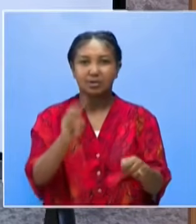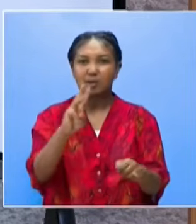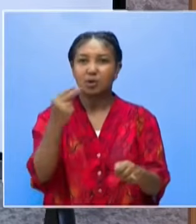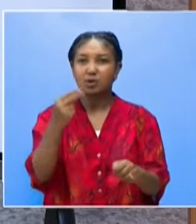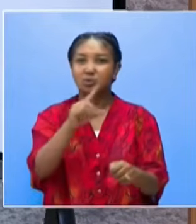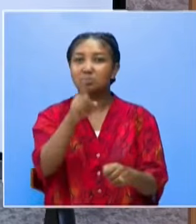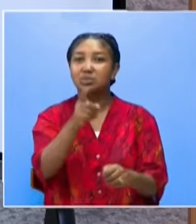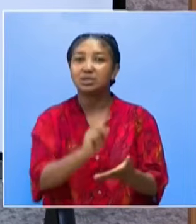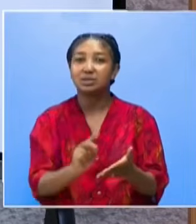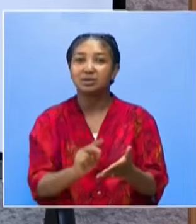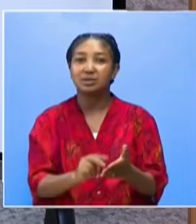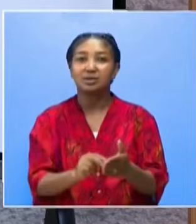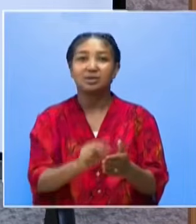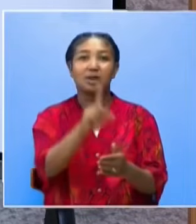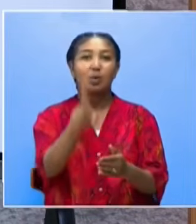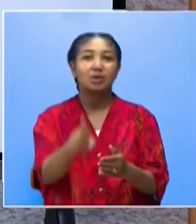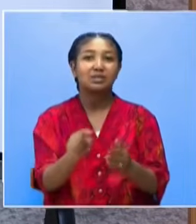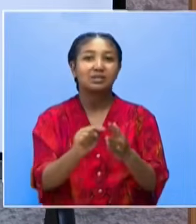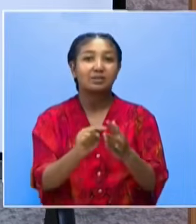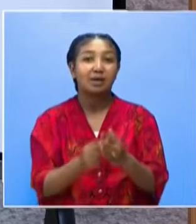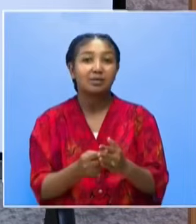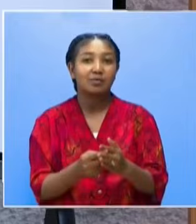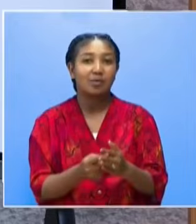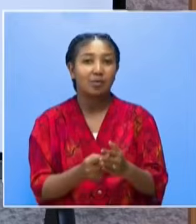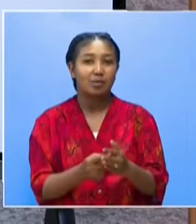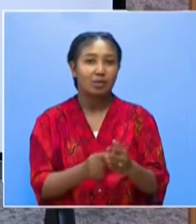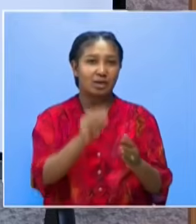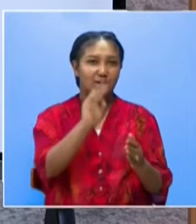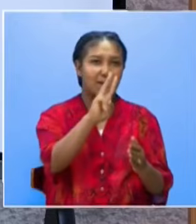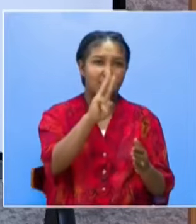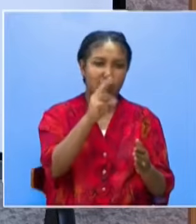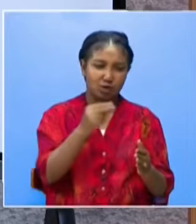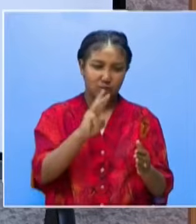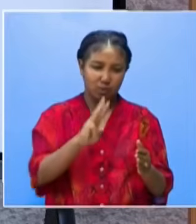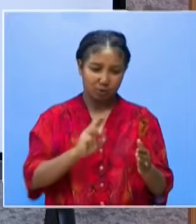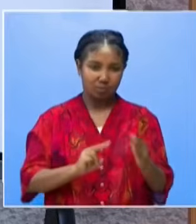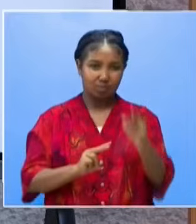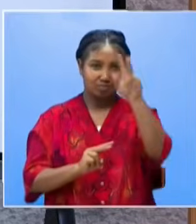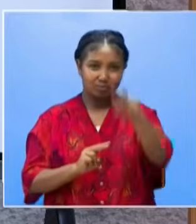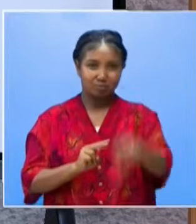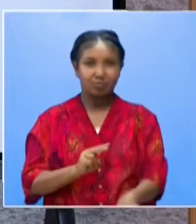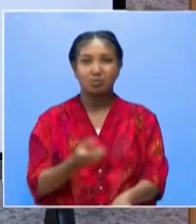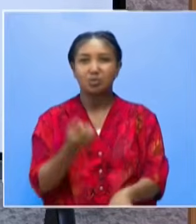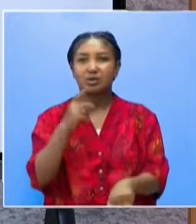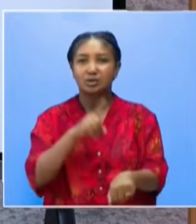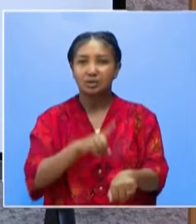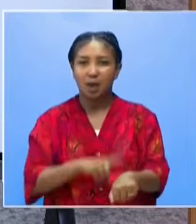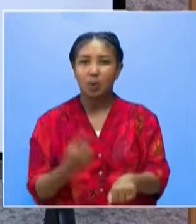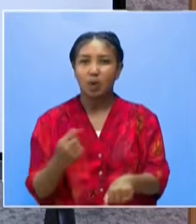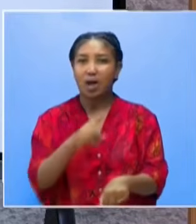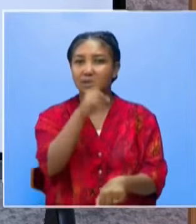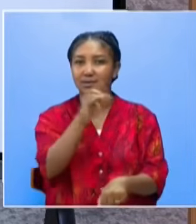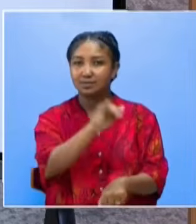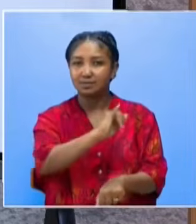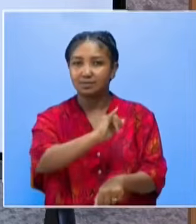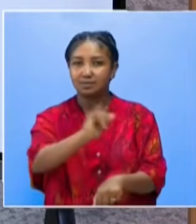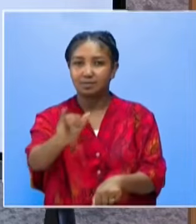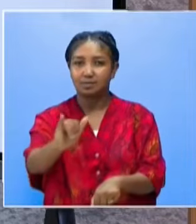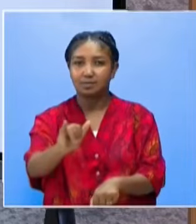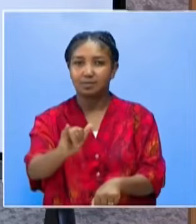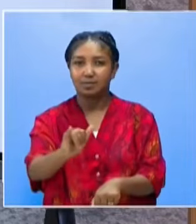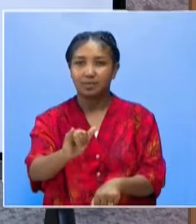question, we mean that the question which starts from WH. Most of the time, we ask such kinds of